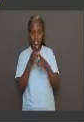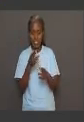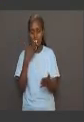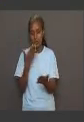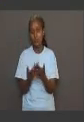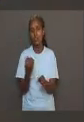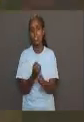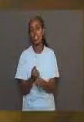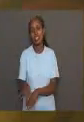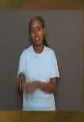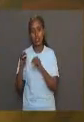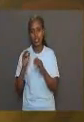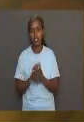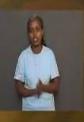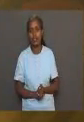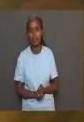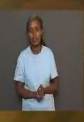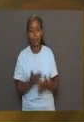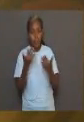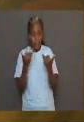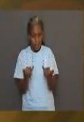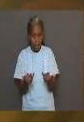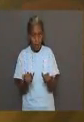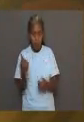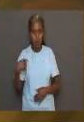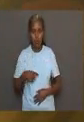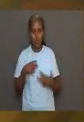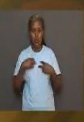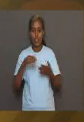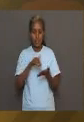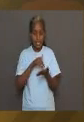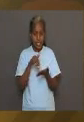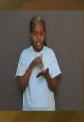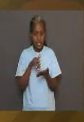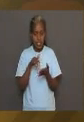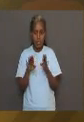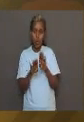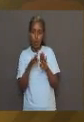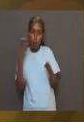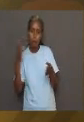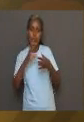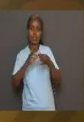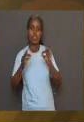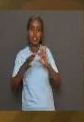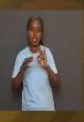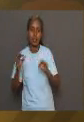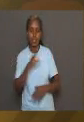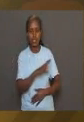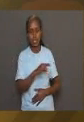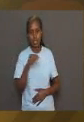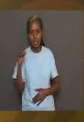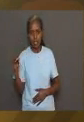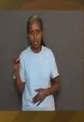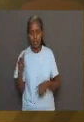done, students. Now that we have studied open statements and